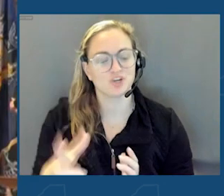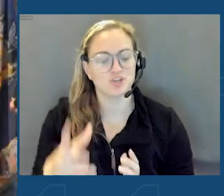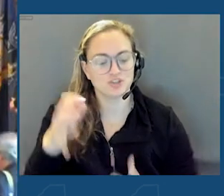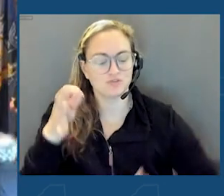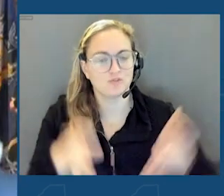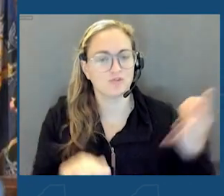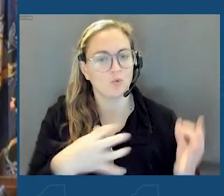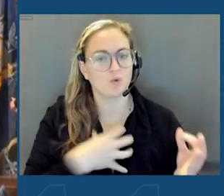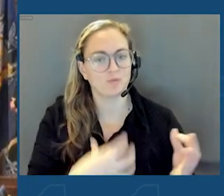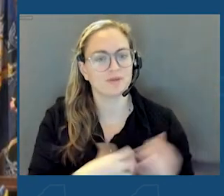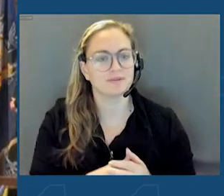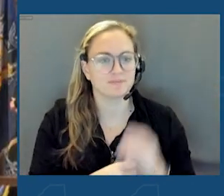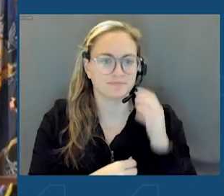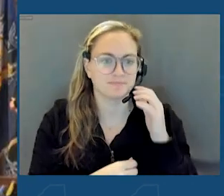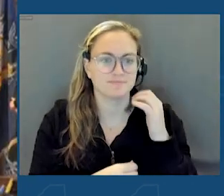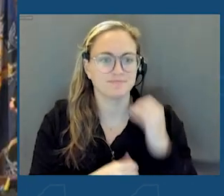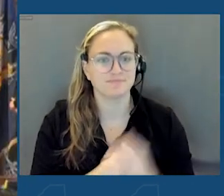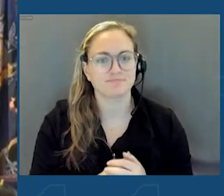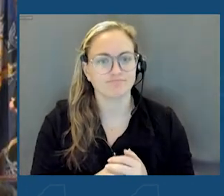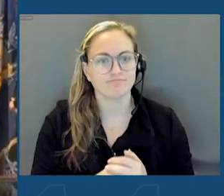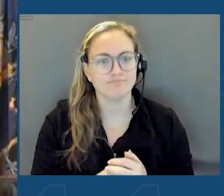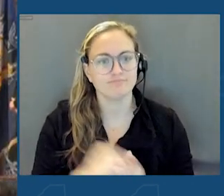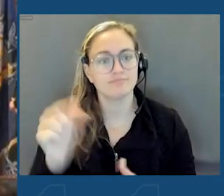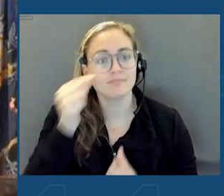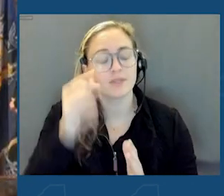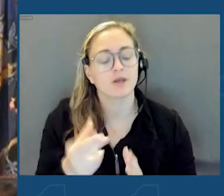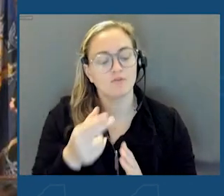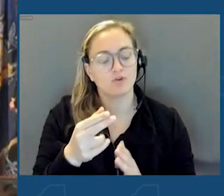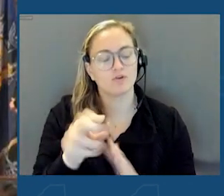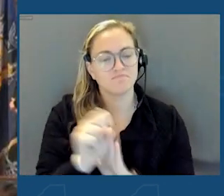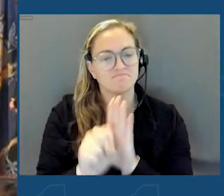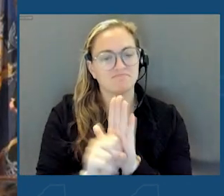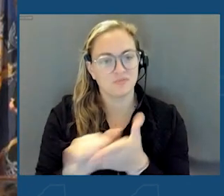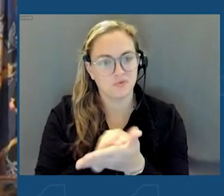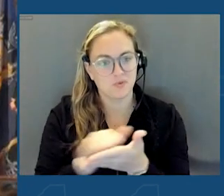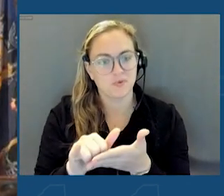and Her Excellency, the Governor of the State of New York.